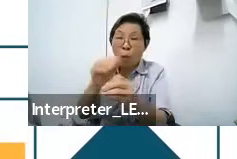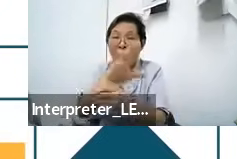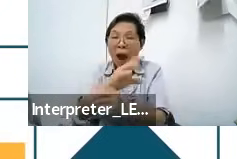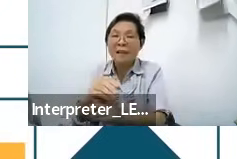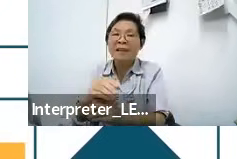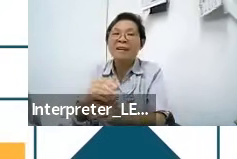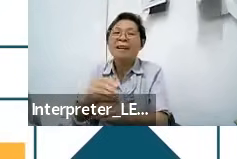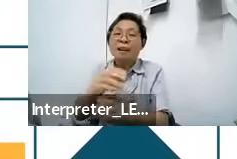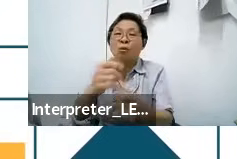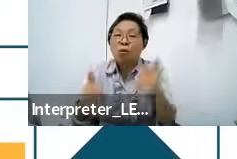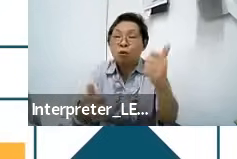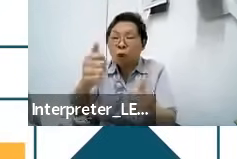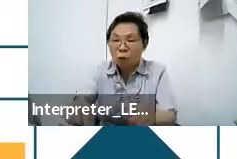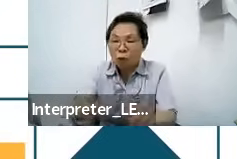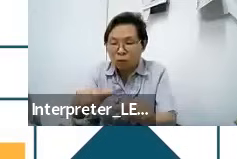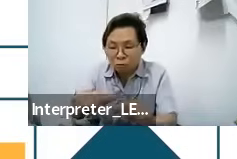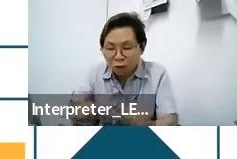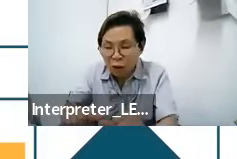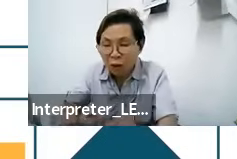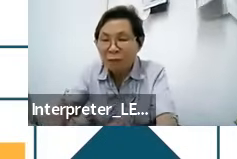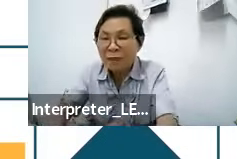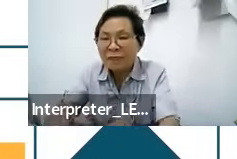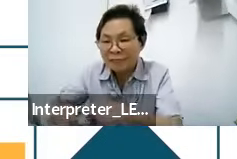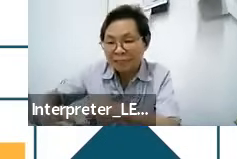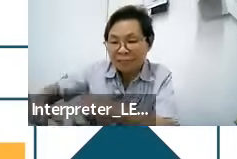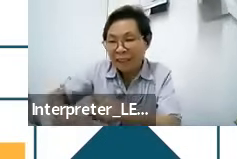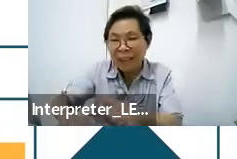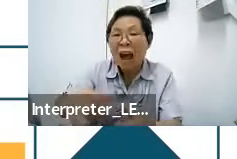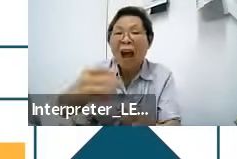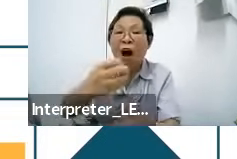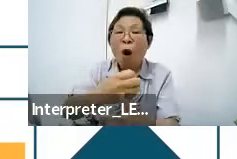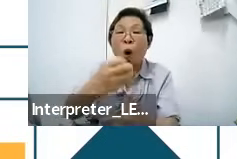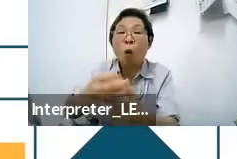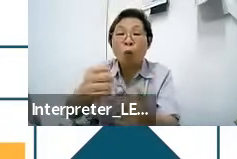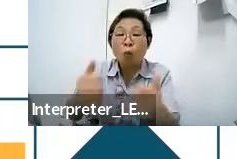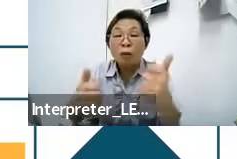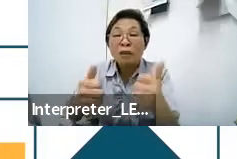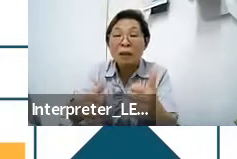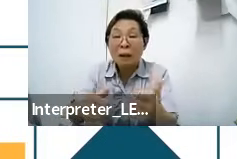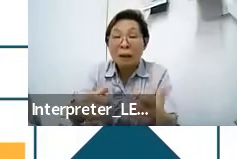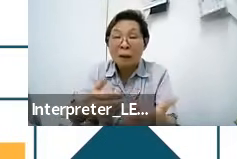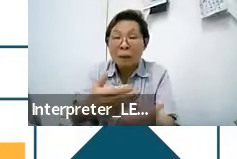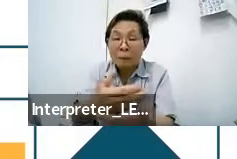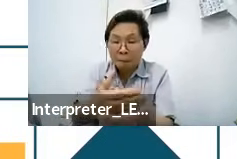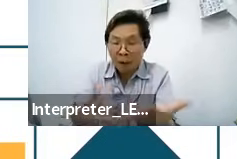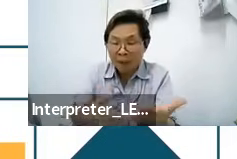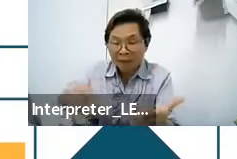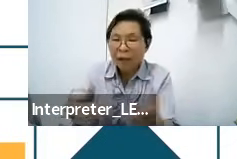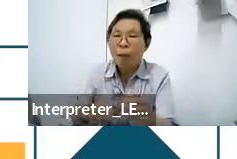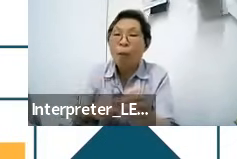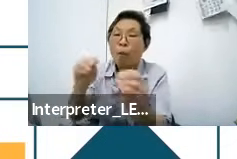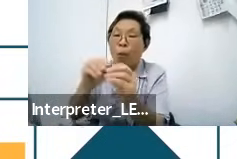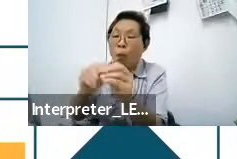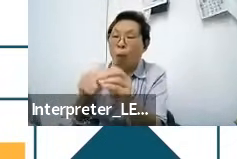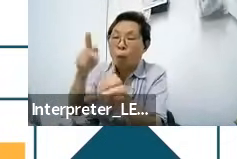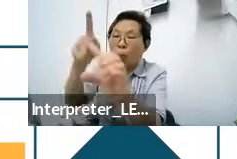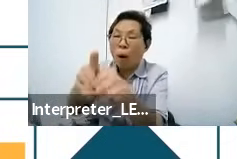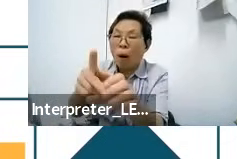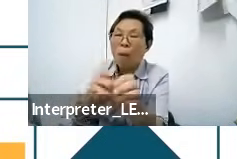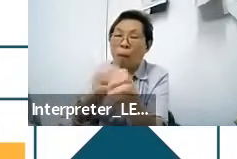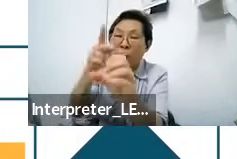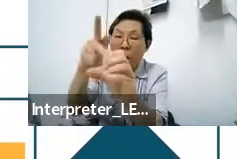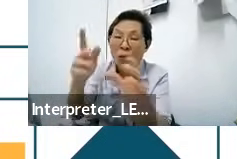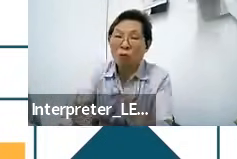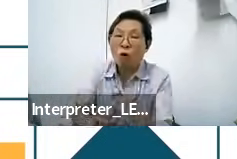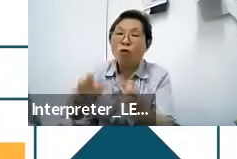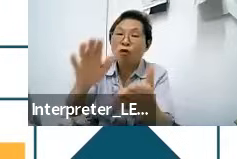standards, and which part we need more participation from stakeholders.